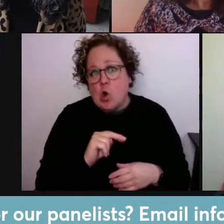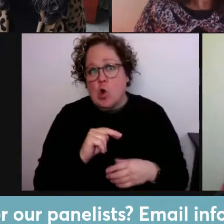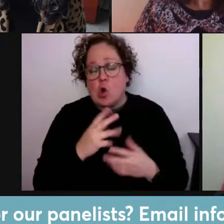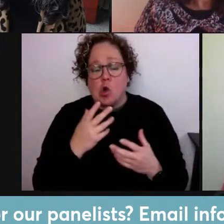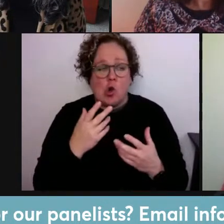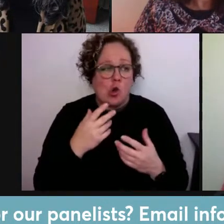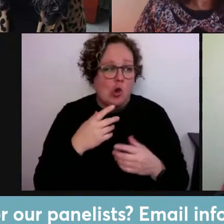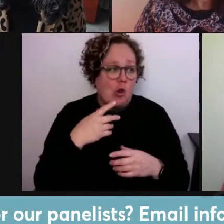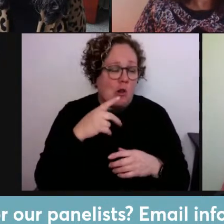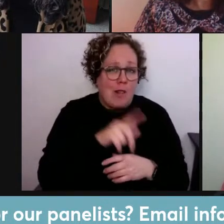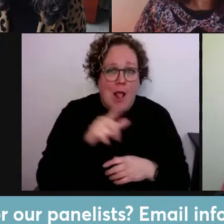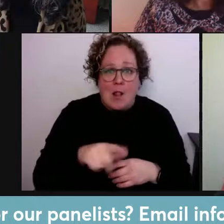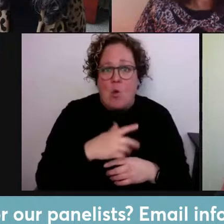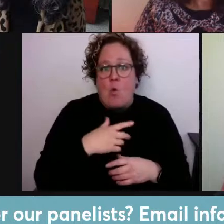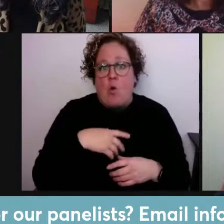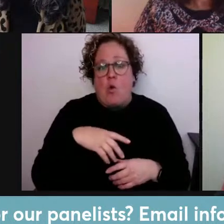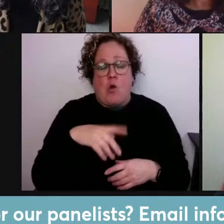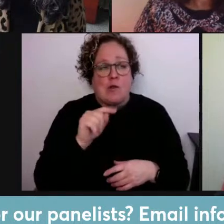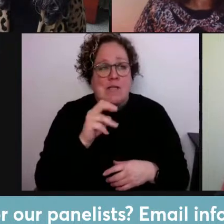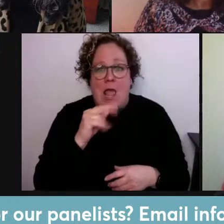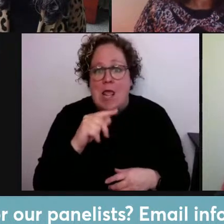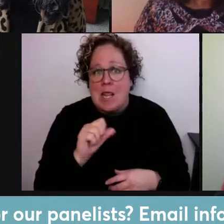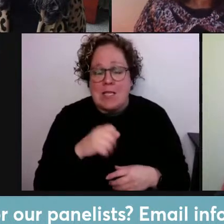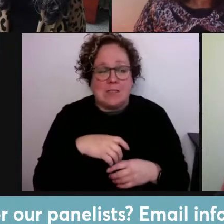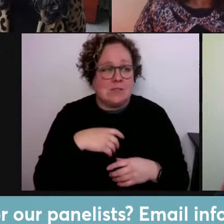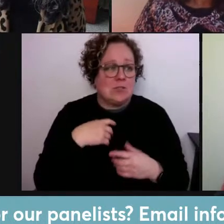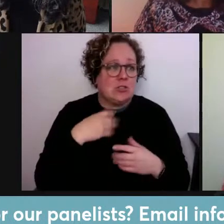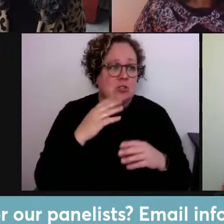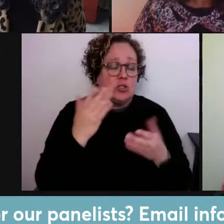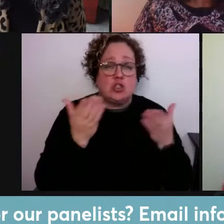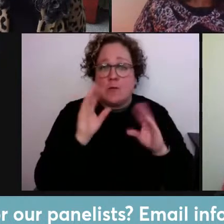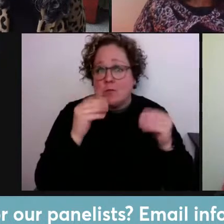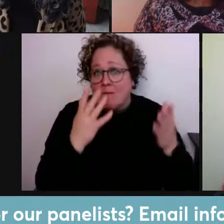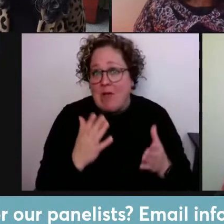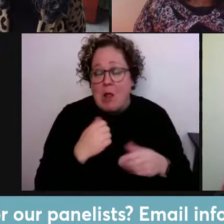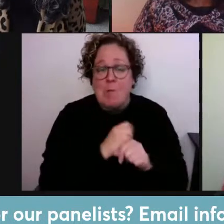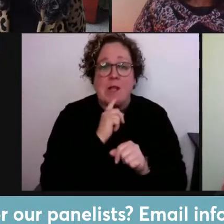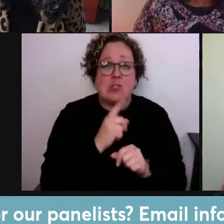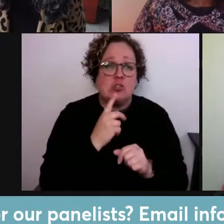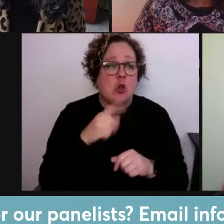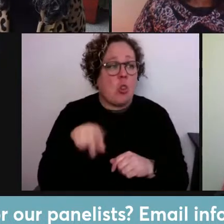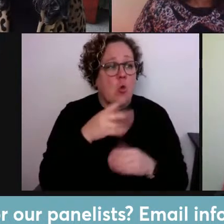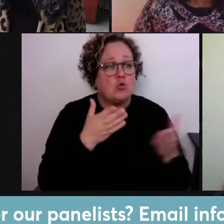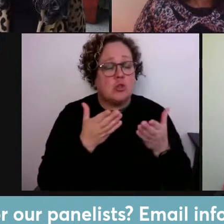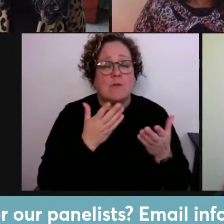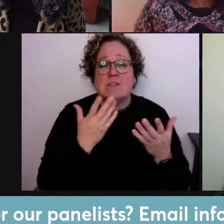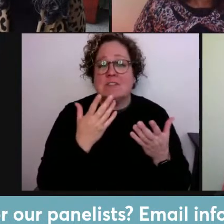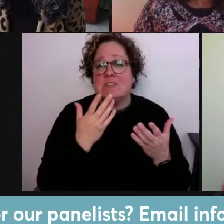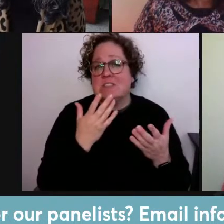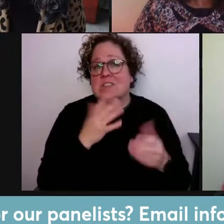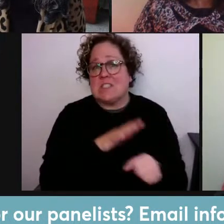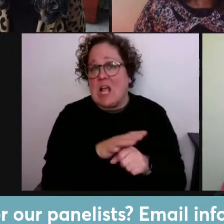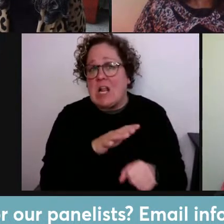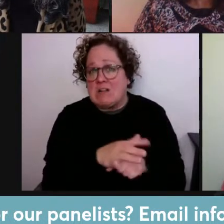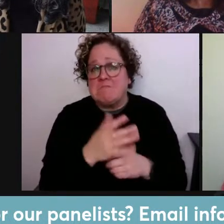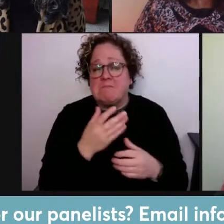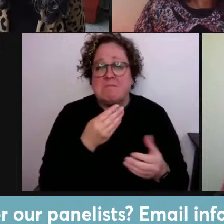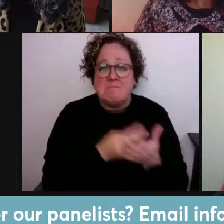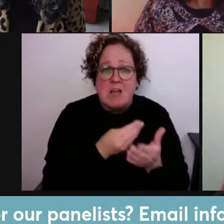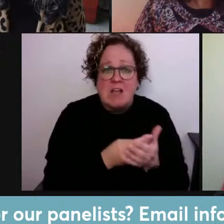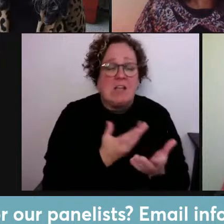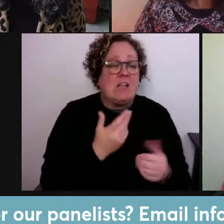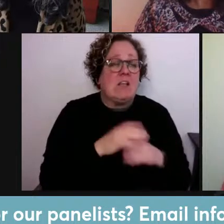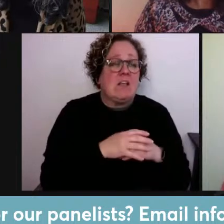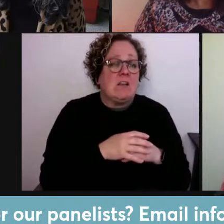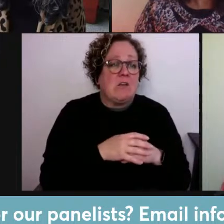It could be around service providers and making sure services are adequately funded, around organizers and organizations.